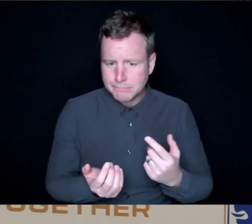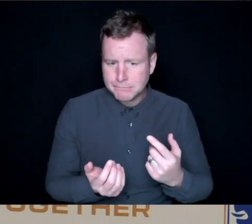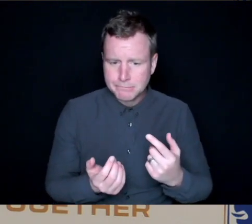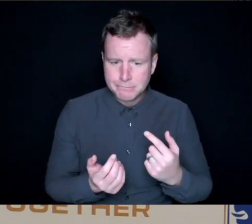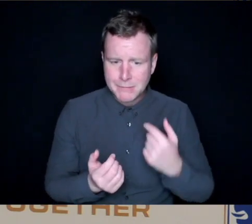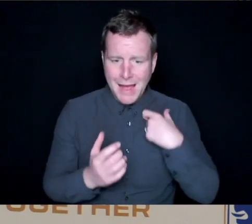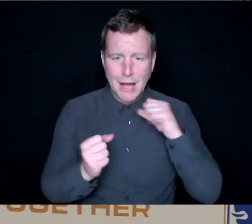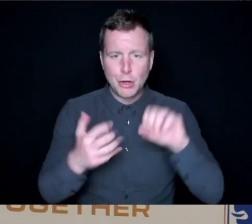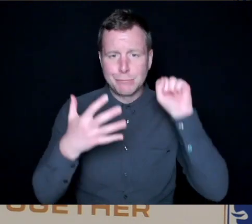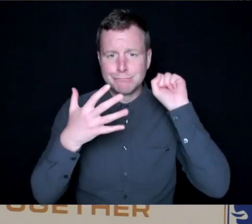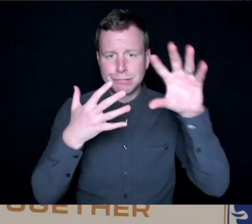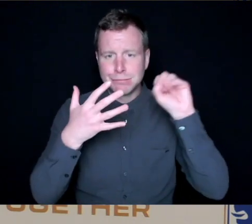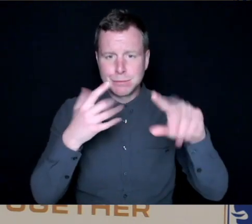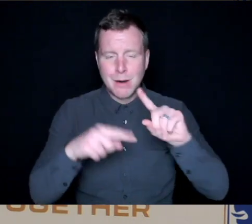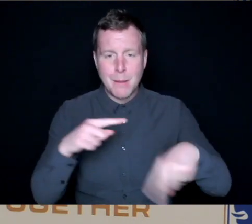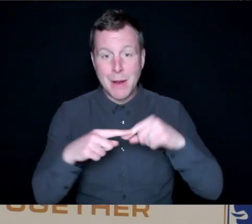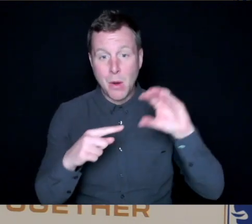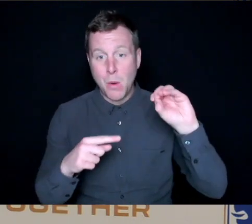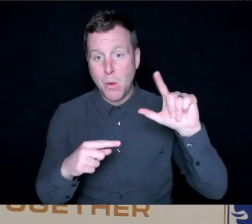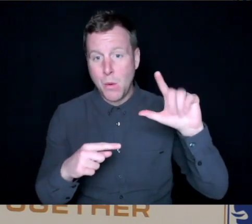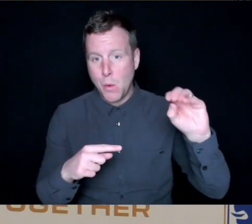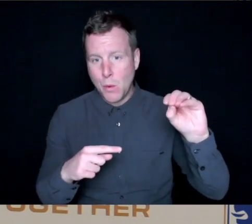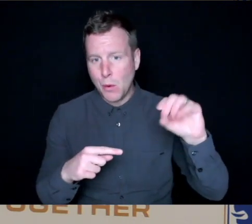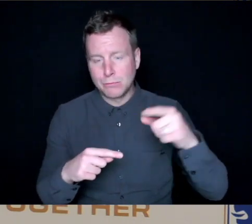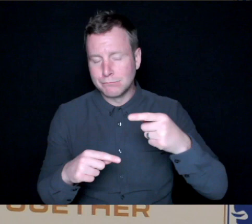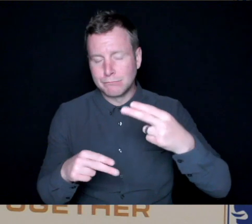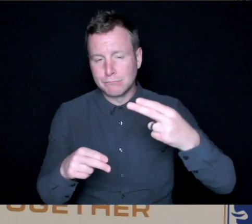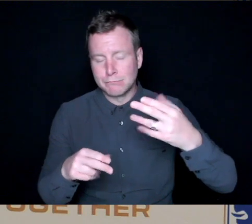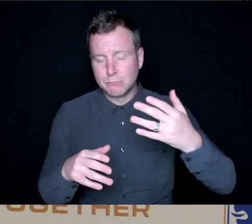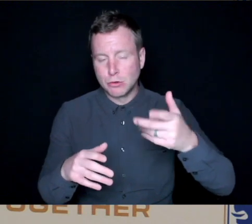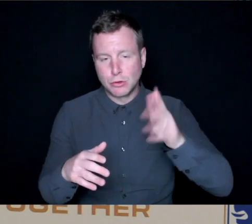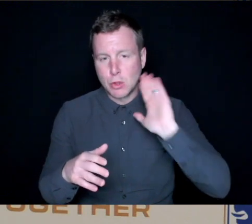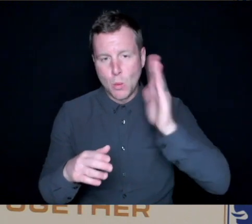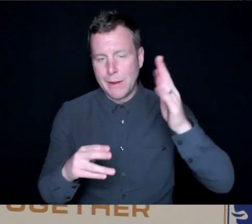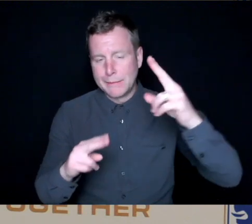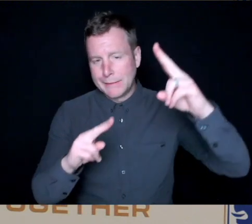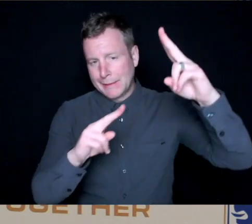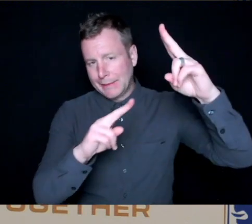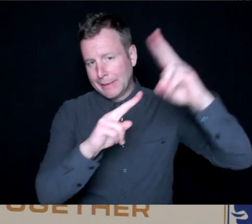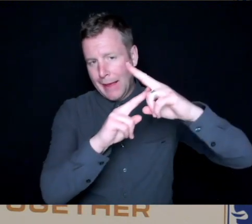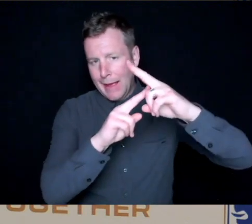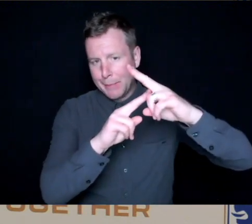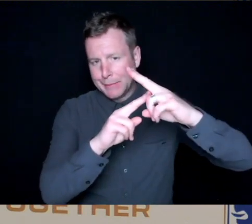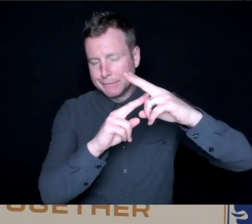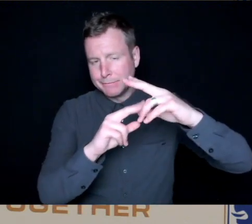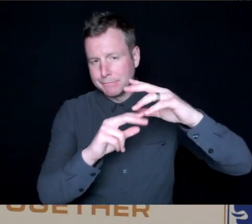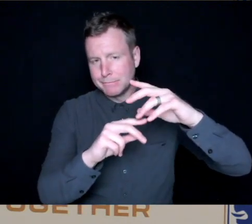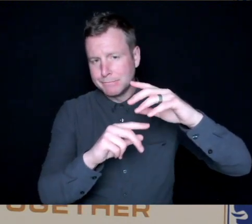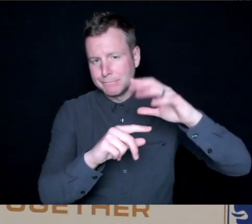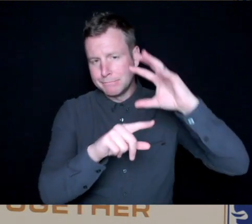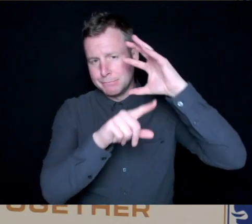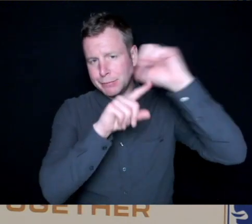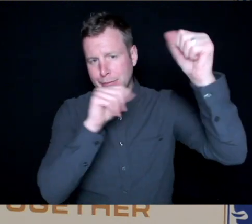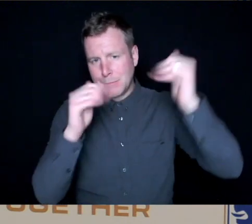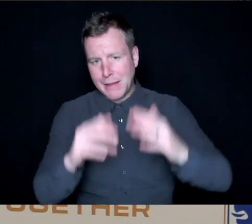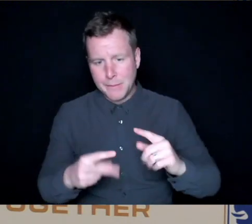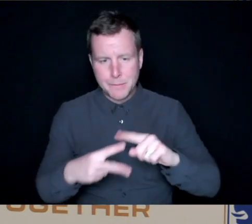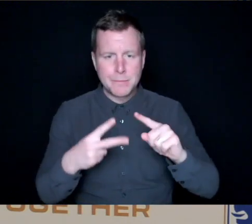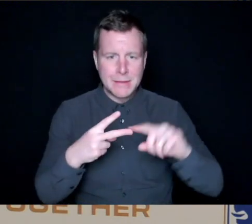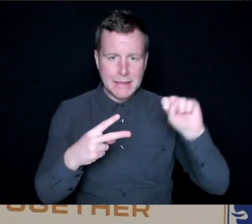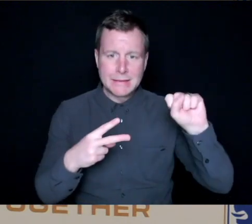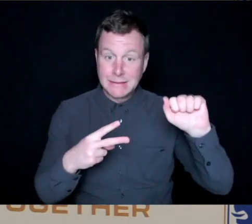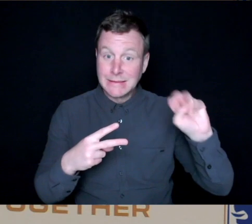I could spit lyrics for hours about Olo. Olo is going to be top notch, and